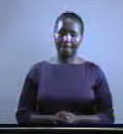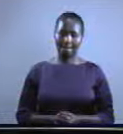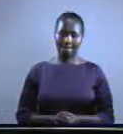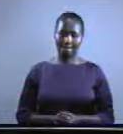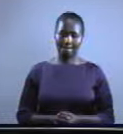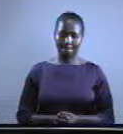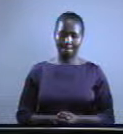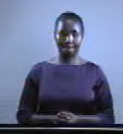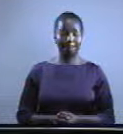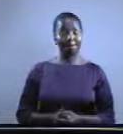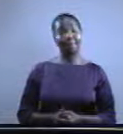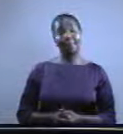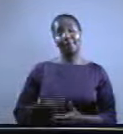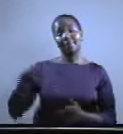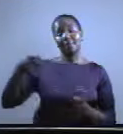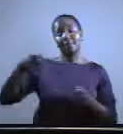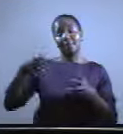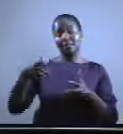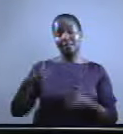Honorable Speaker,